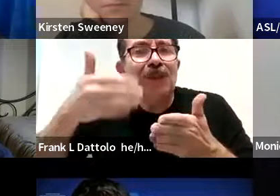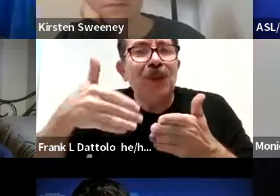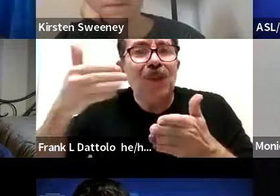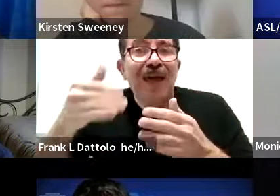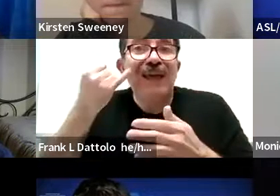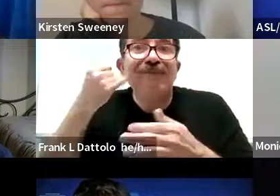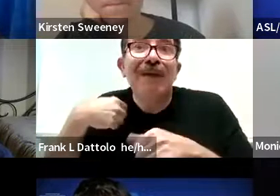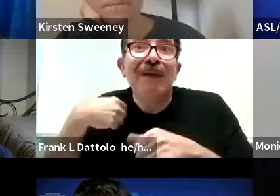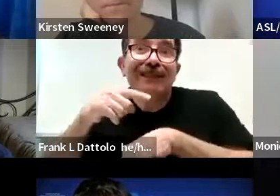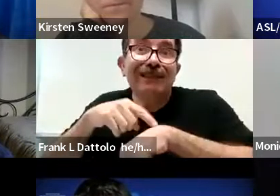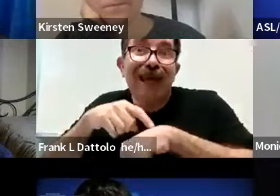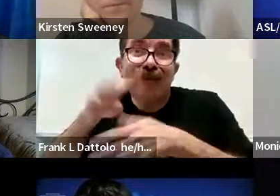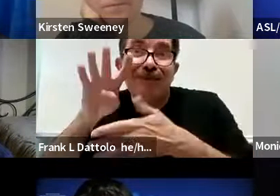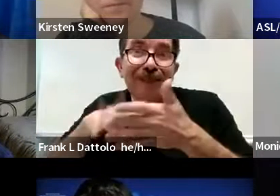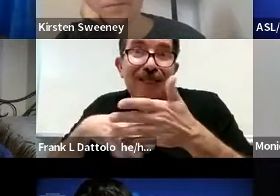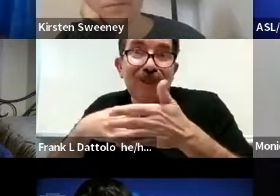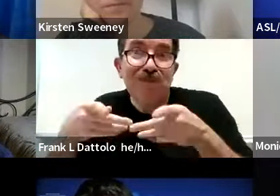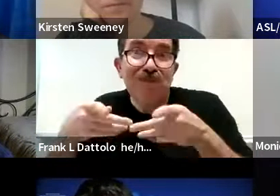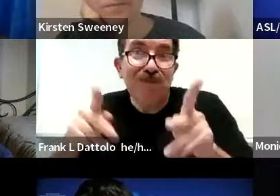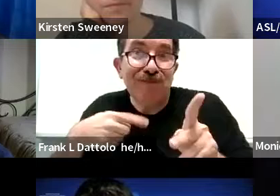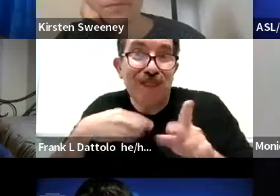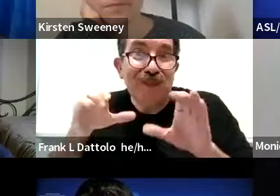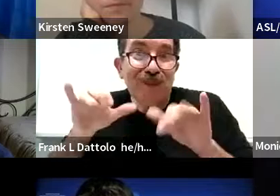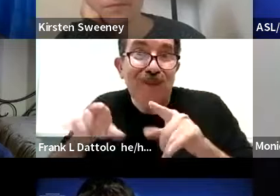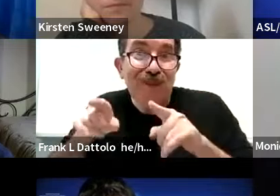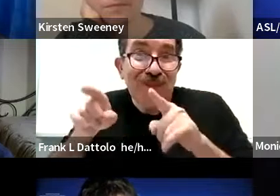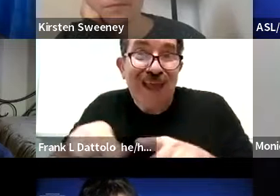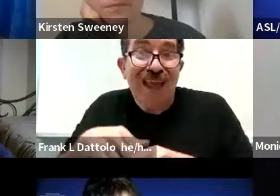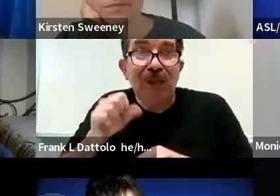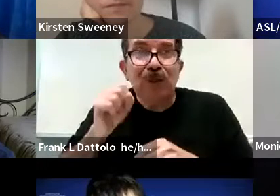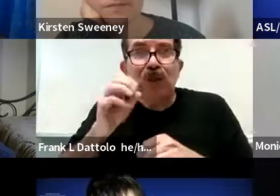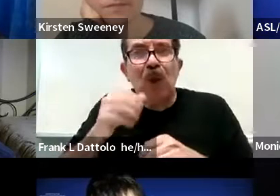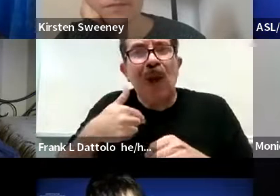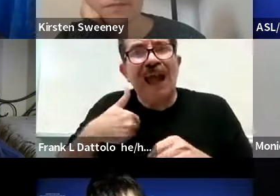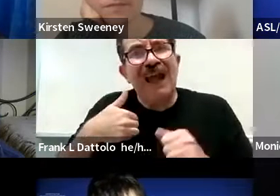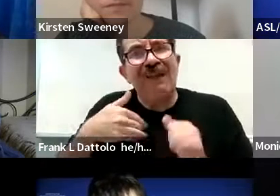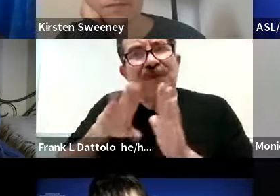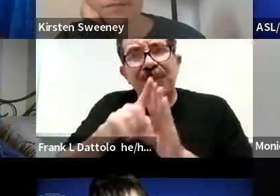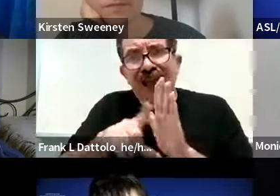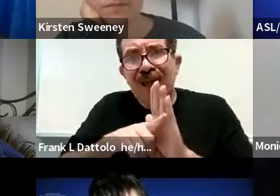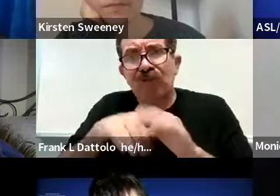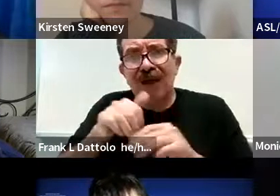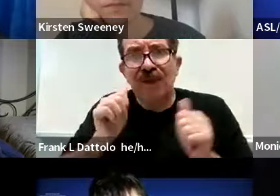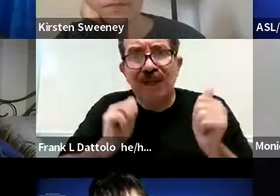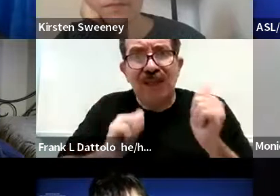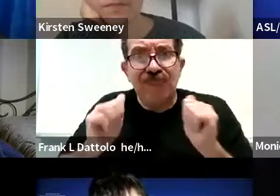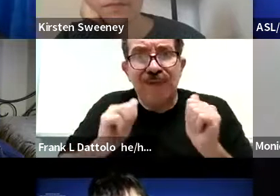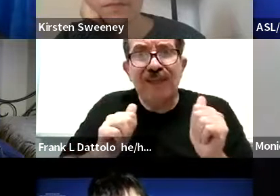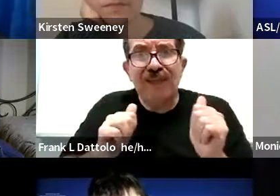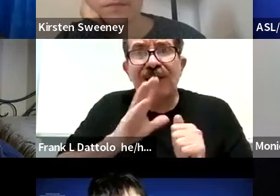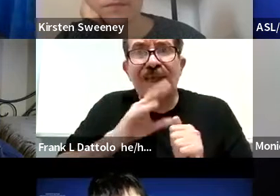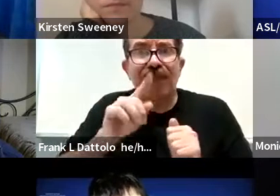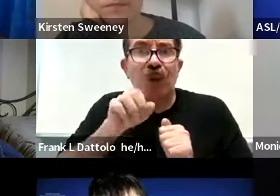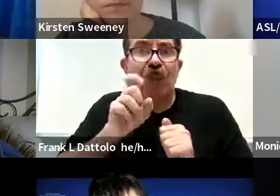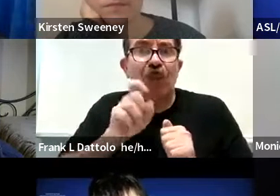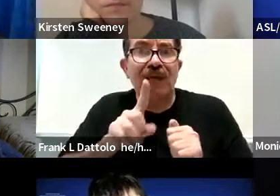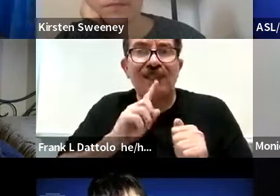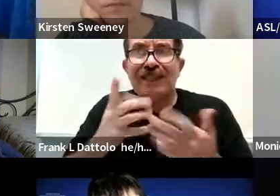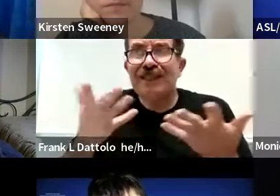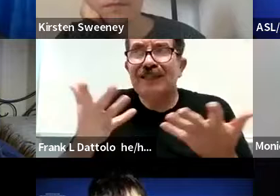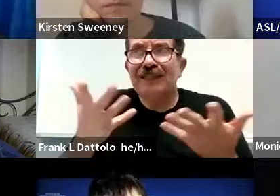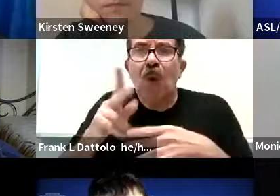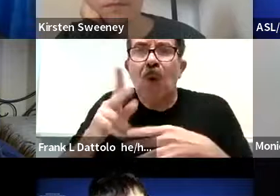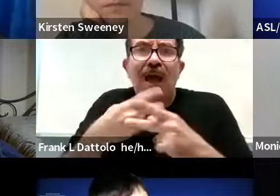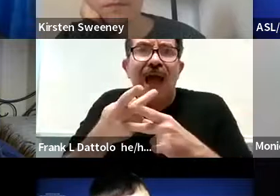I was still involved in theater even when I transitioned to education. So I have a background